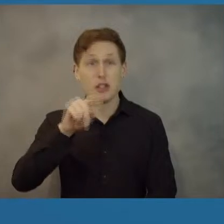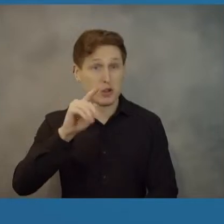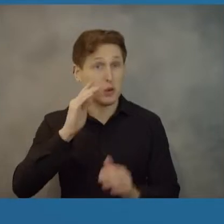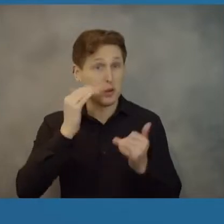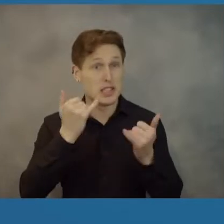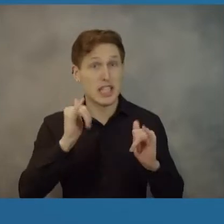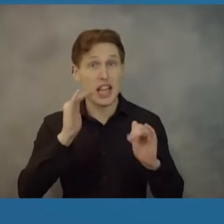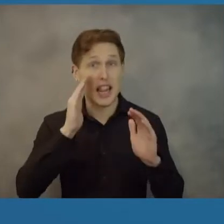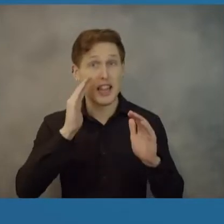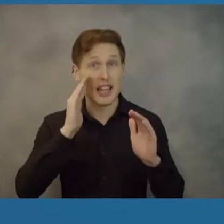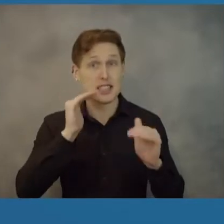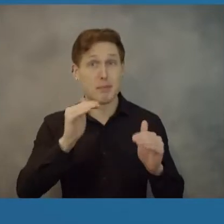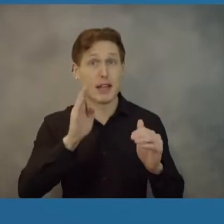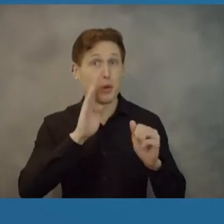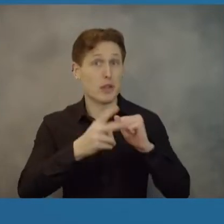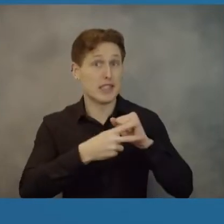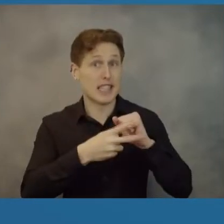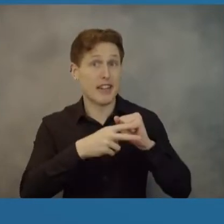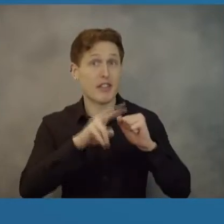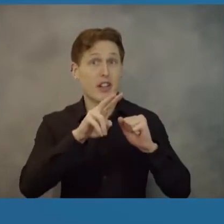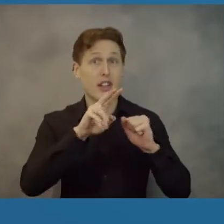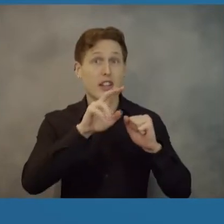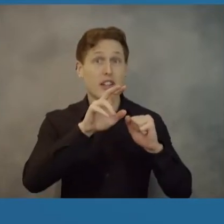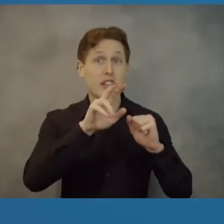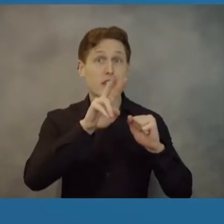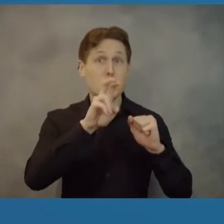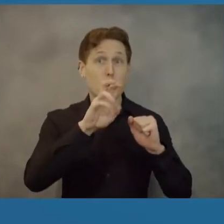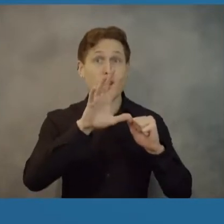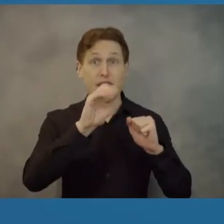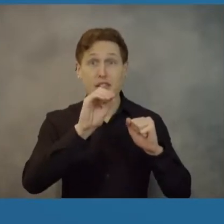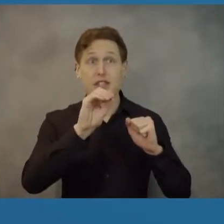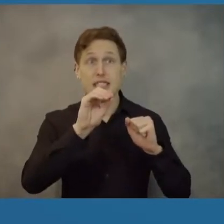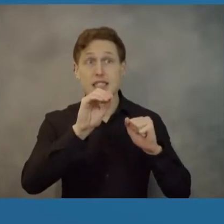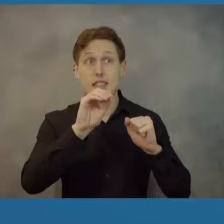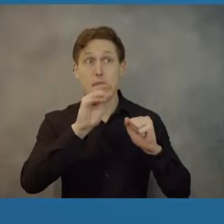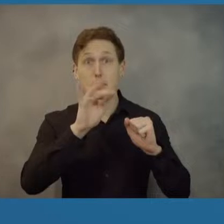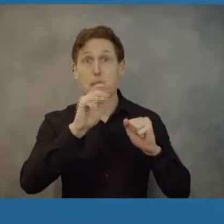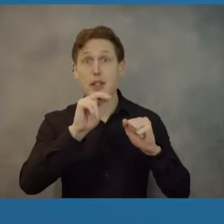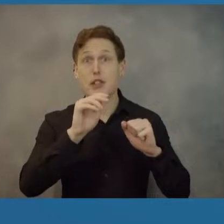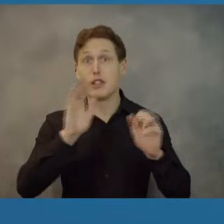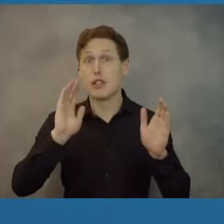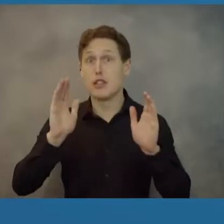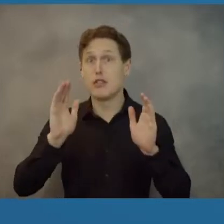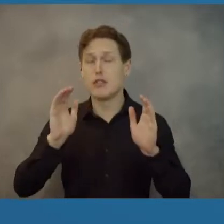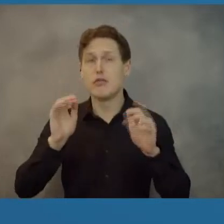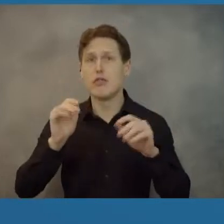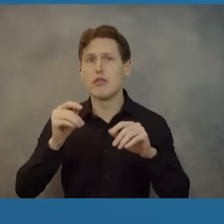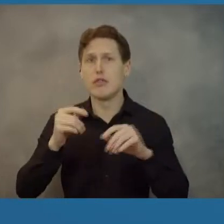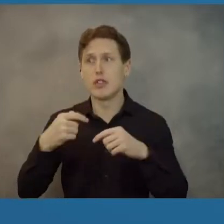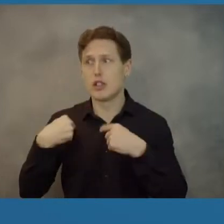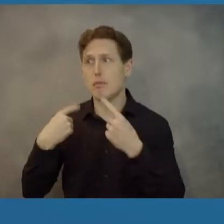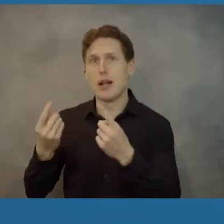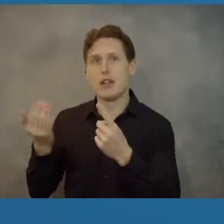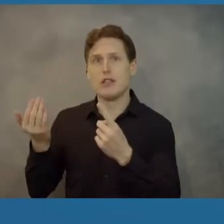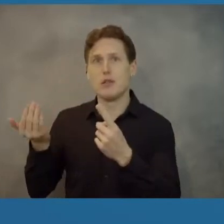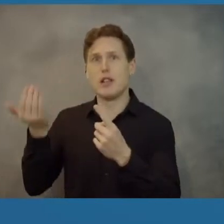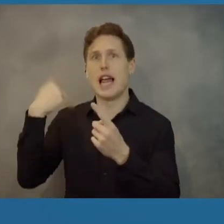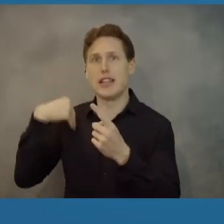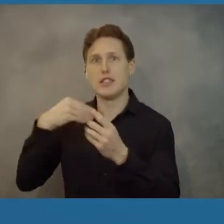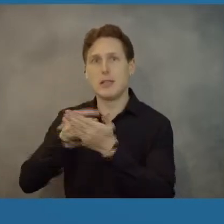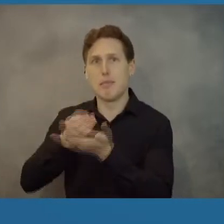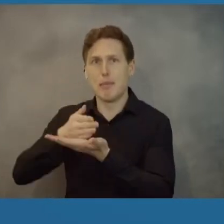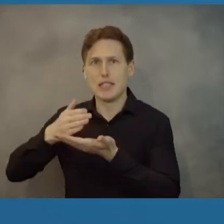save $250 million in the last budget? We're cautiously optimistic. There have been